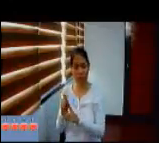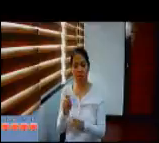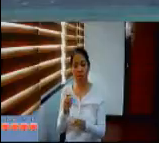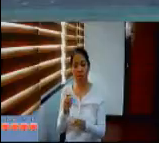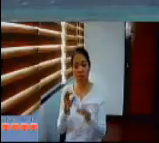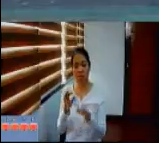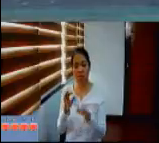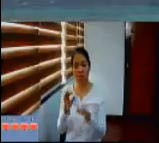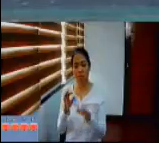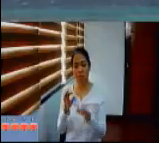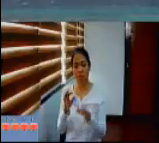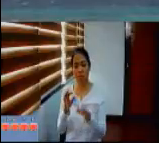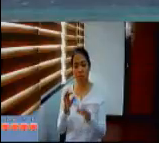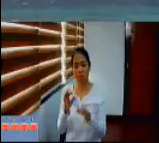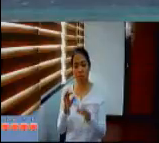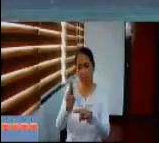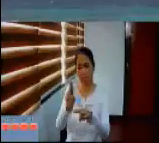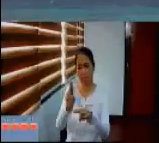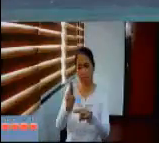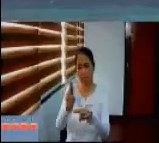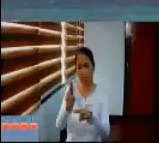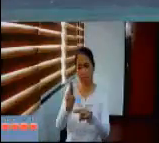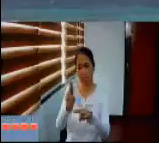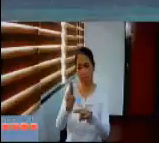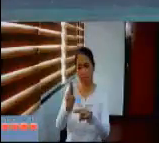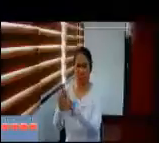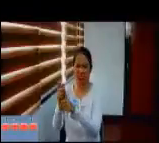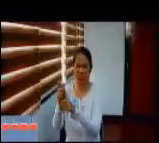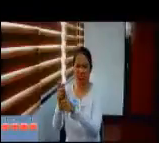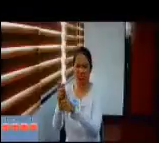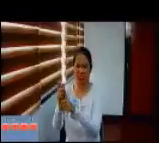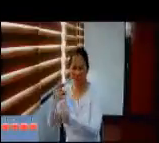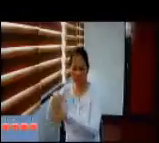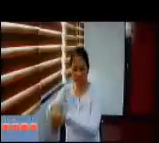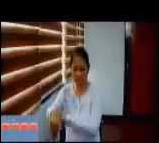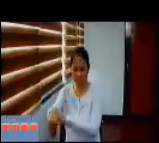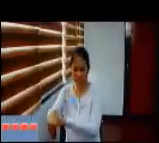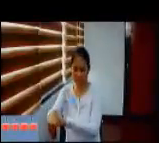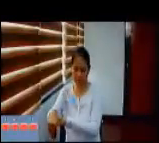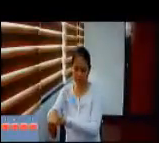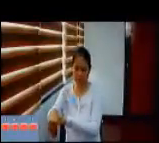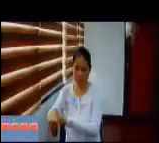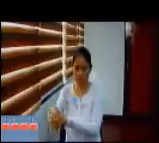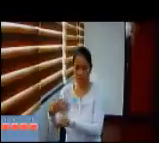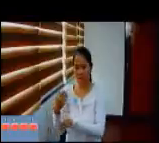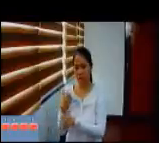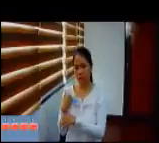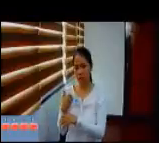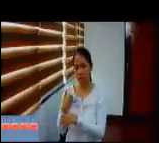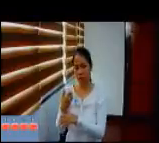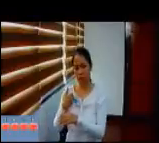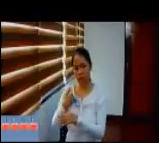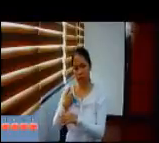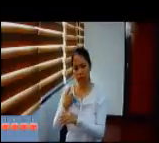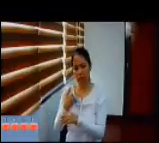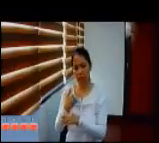If you have increasingly hot nights, Your Honors, there is a tendency for all of